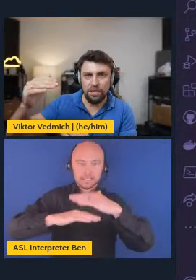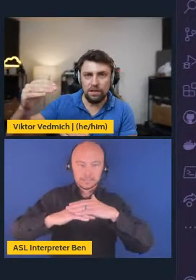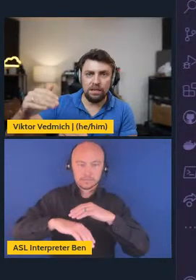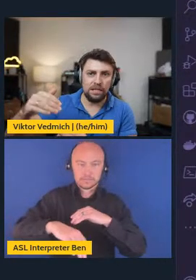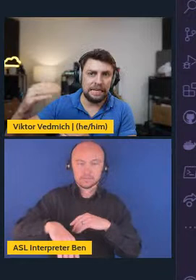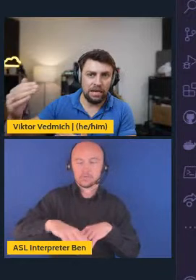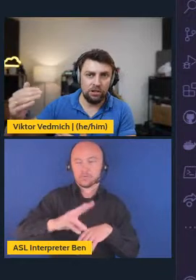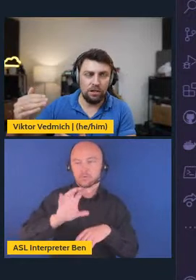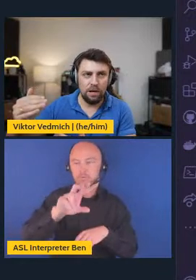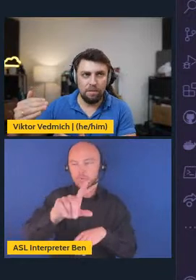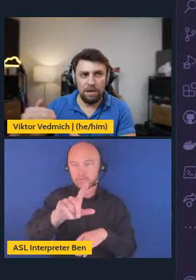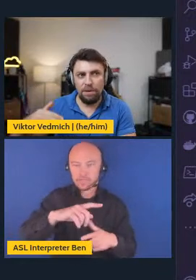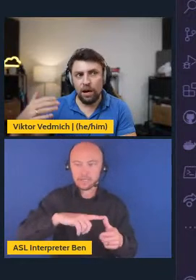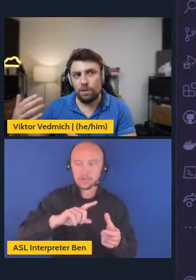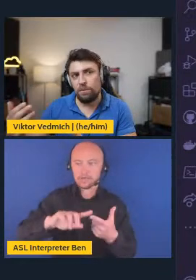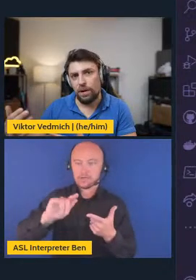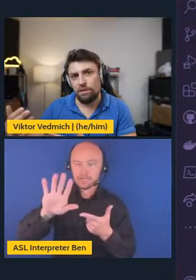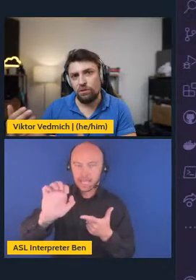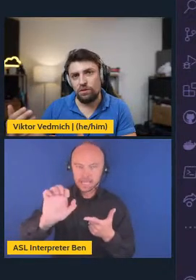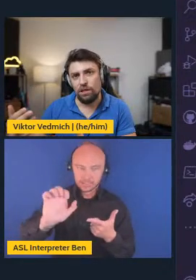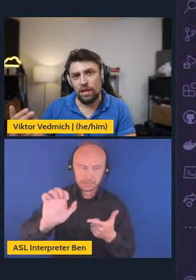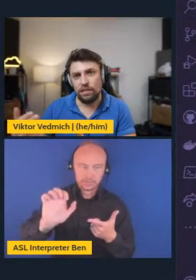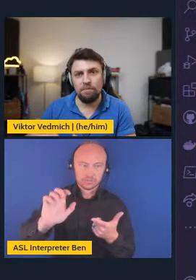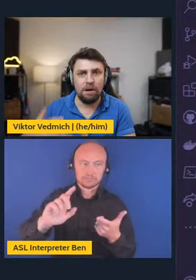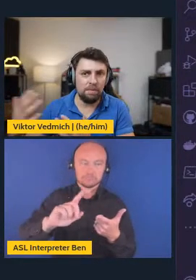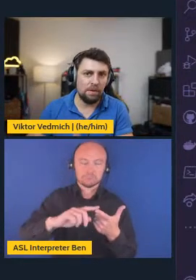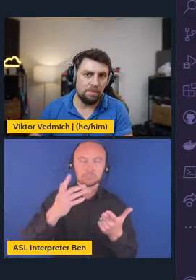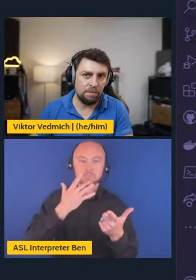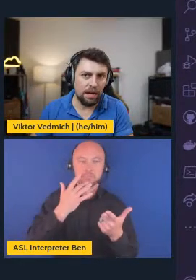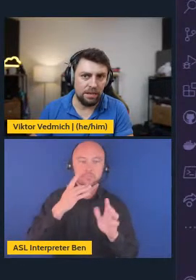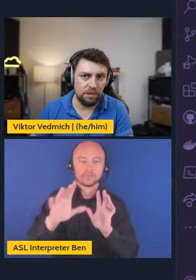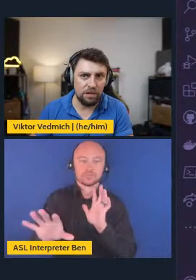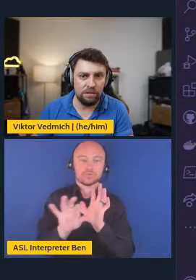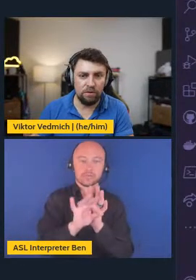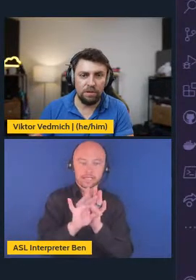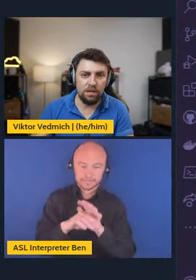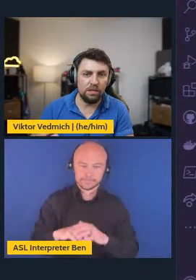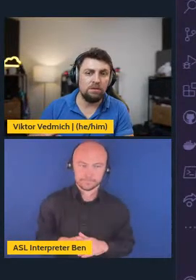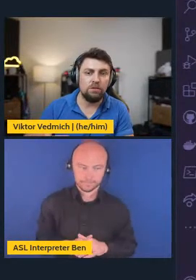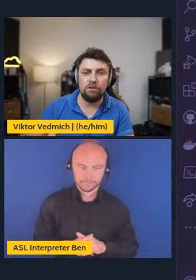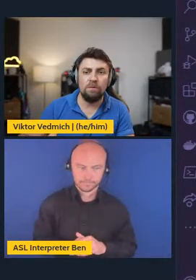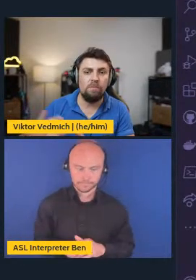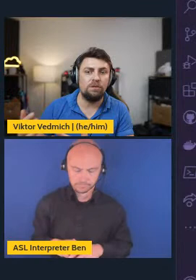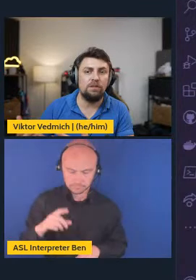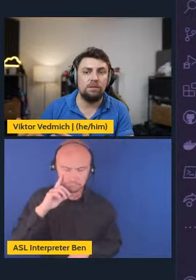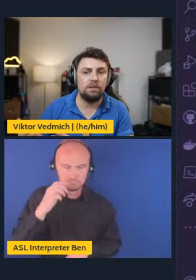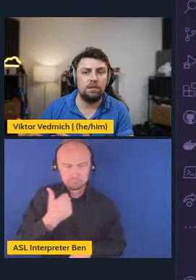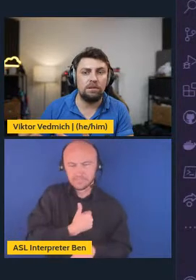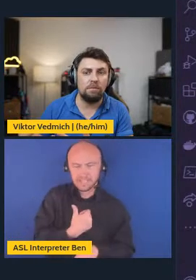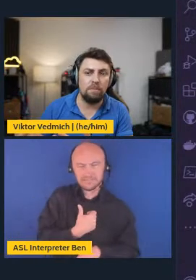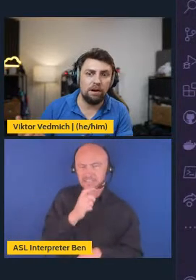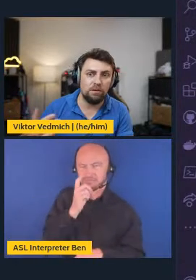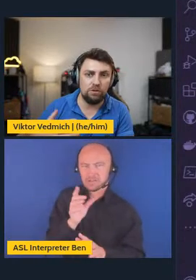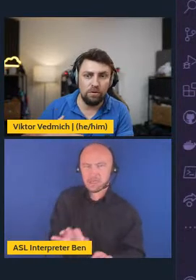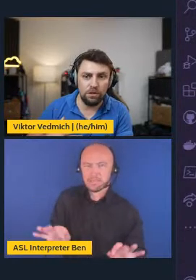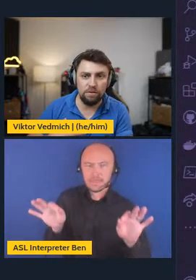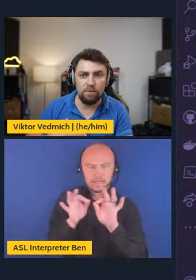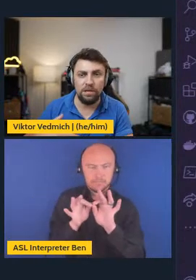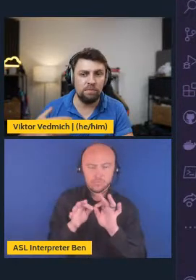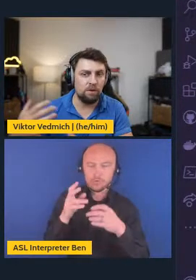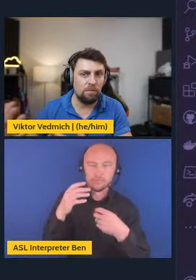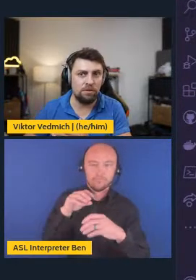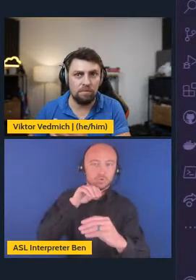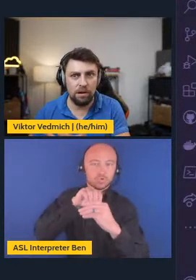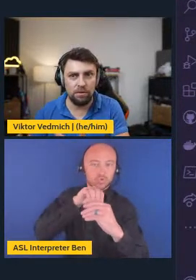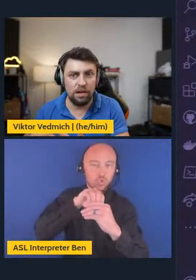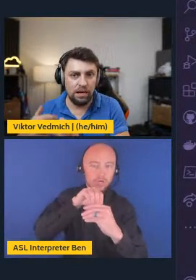web layer and cache, maybe I would prefer to select memory optimized, because for me, it's not so important about storage. For me, it's